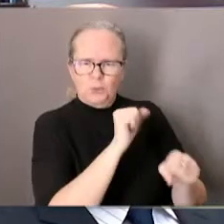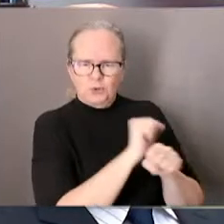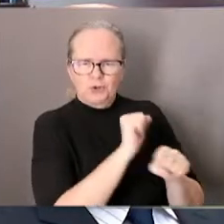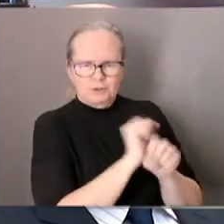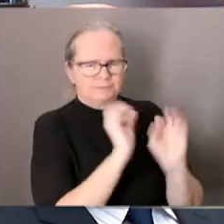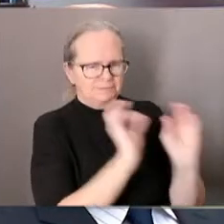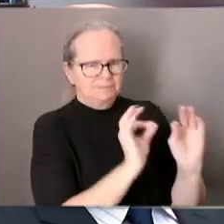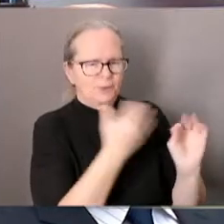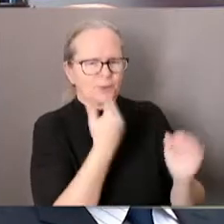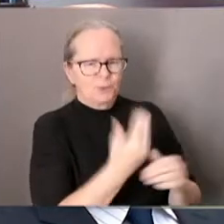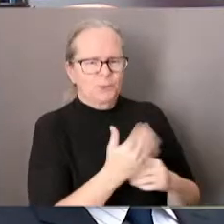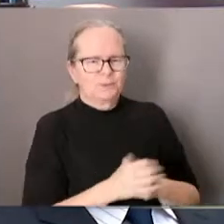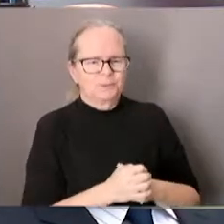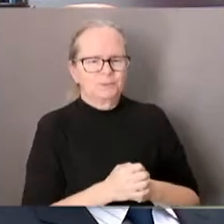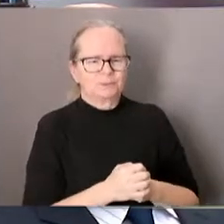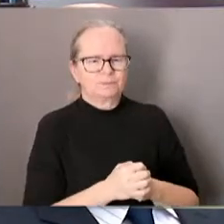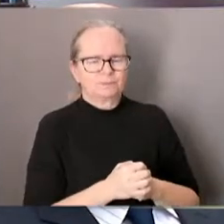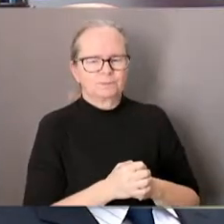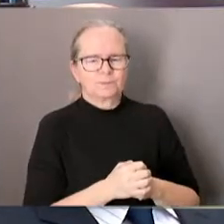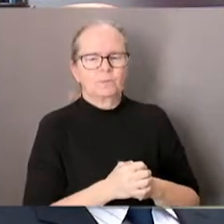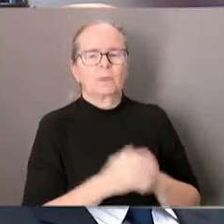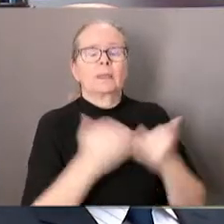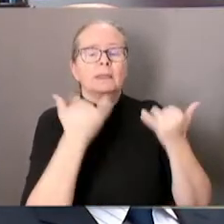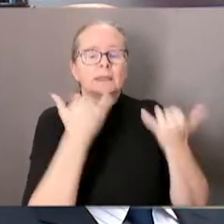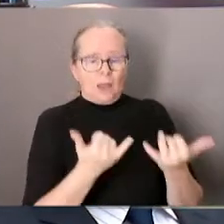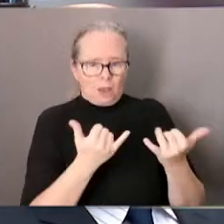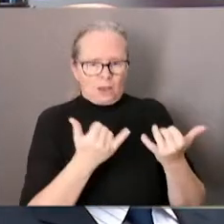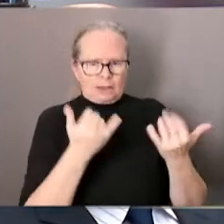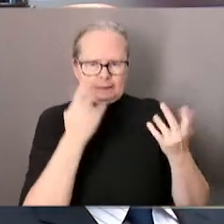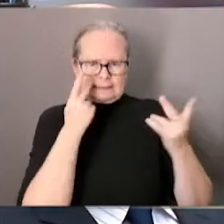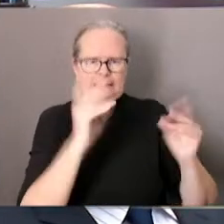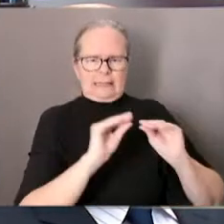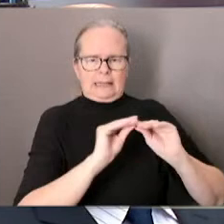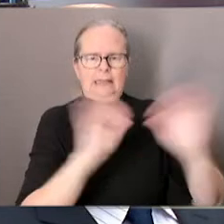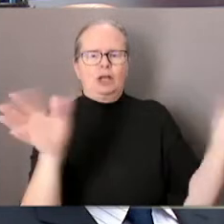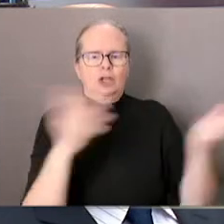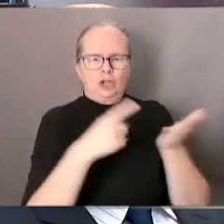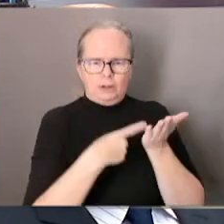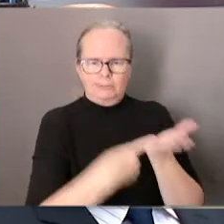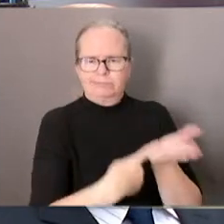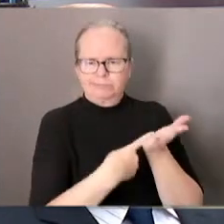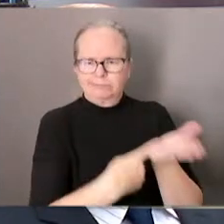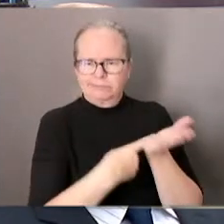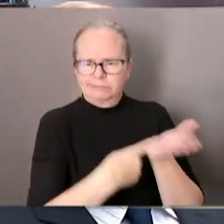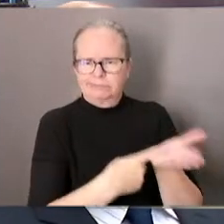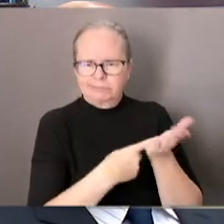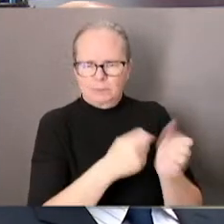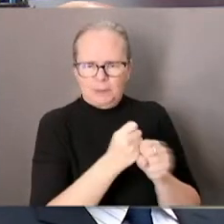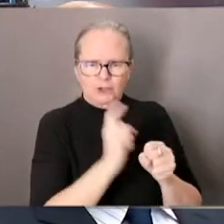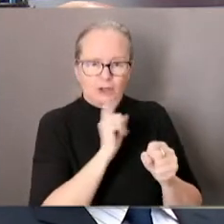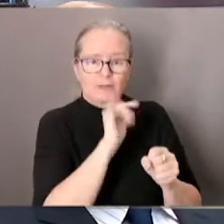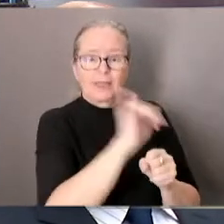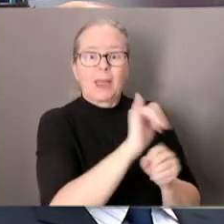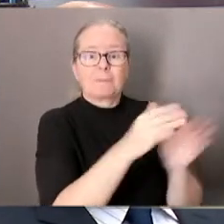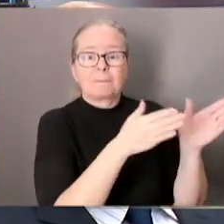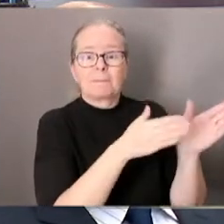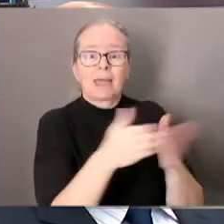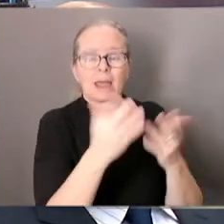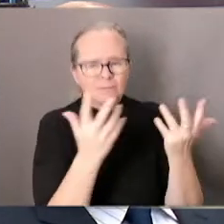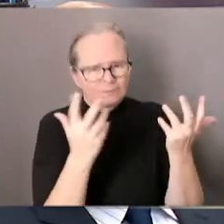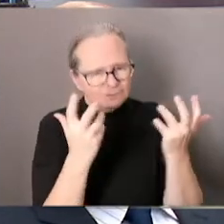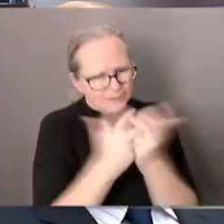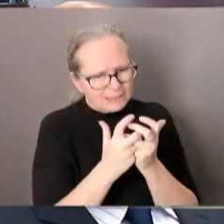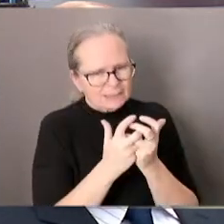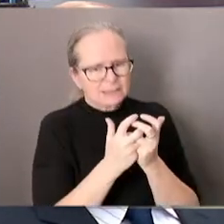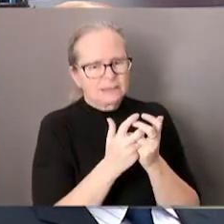into ensuring economic development in rural Alberta plan addresses the concerns of small rural businesses and not Urban bureaucrats and given that